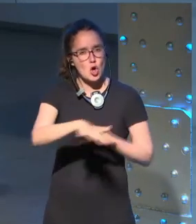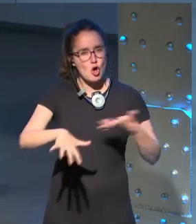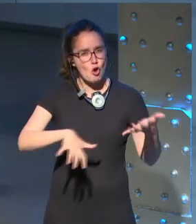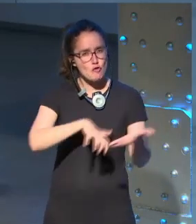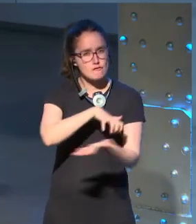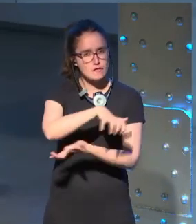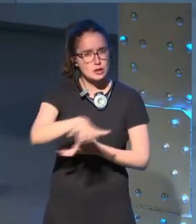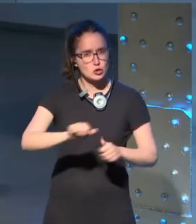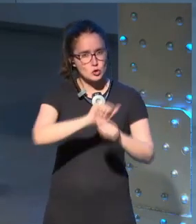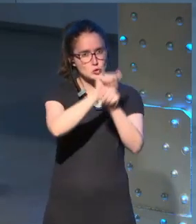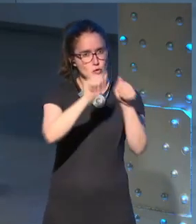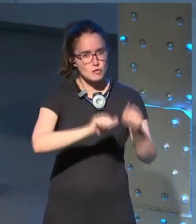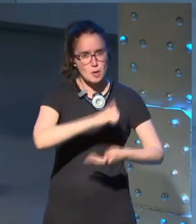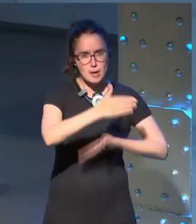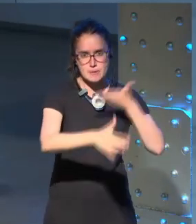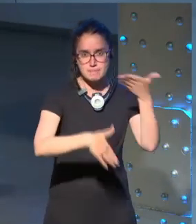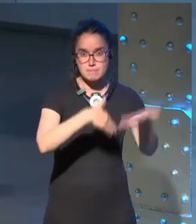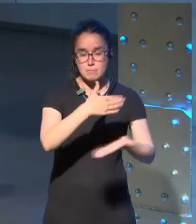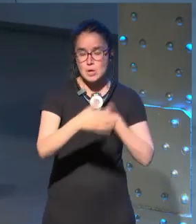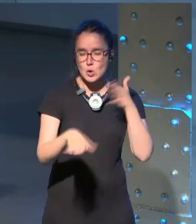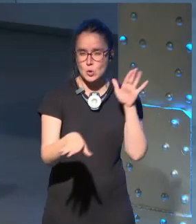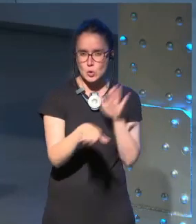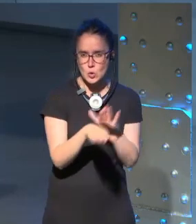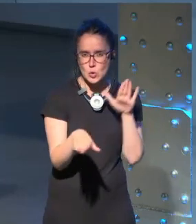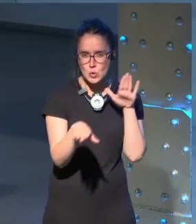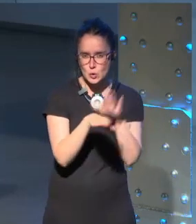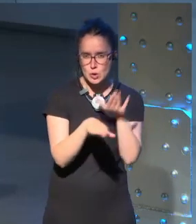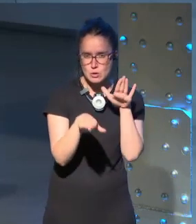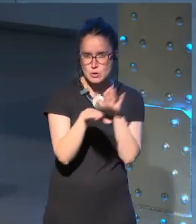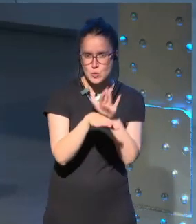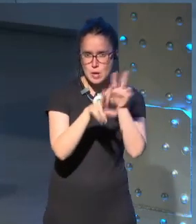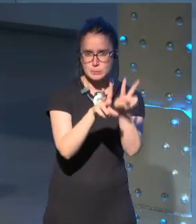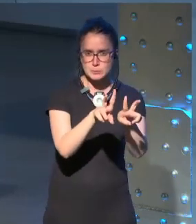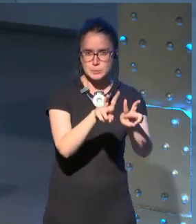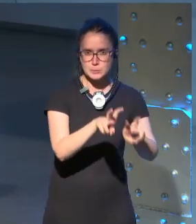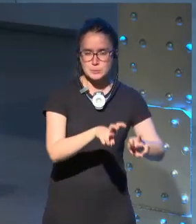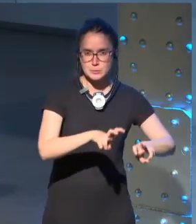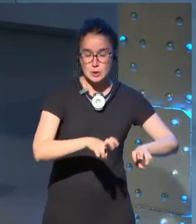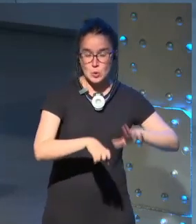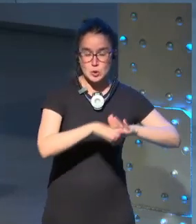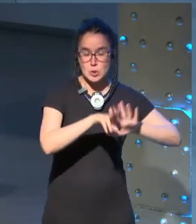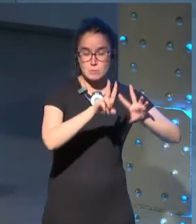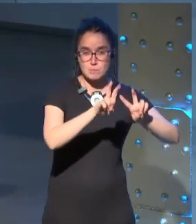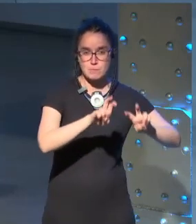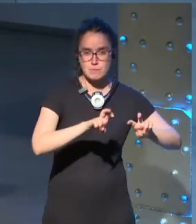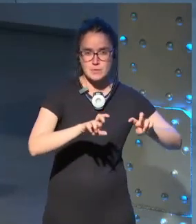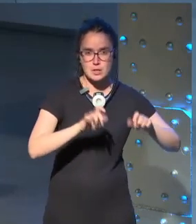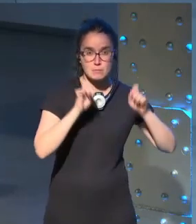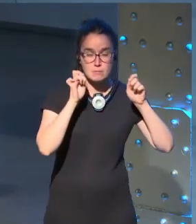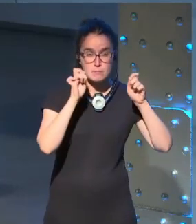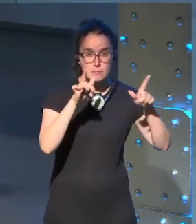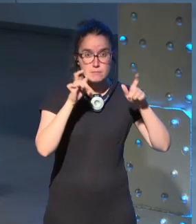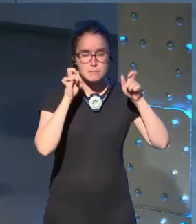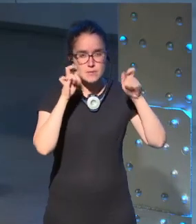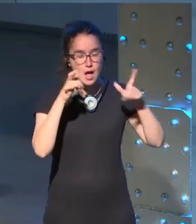digging. And maybe as he digs, he discovers something that, oh, I know what this is. But